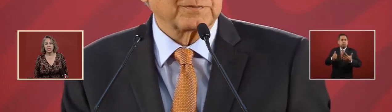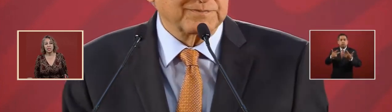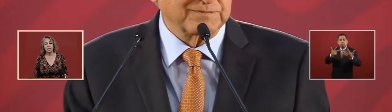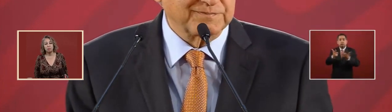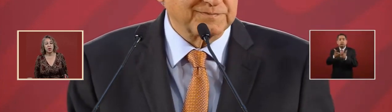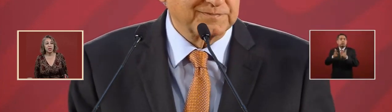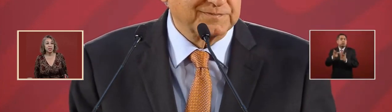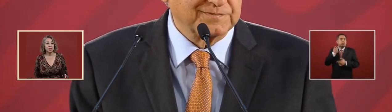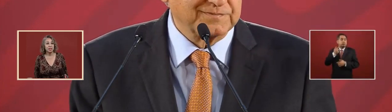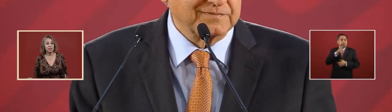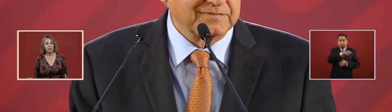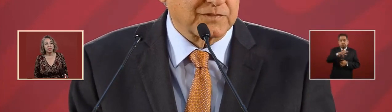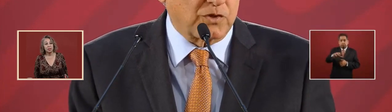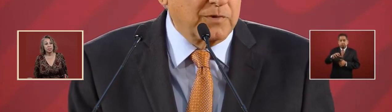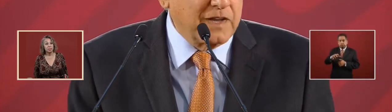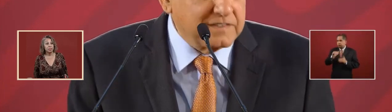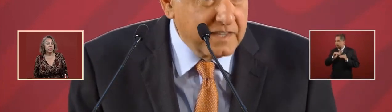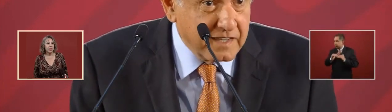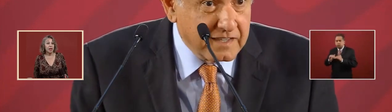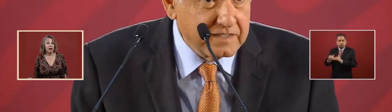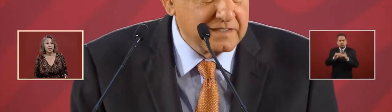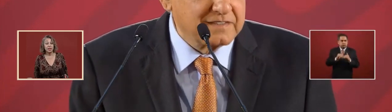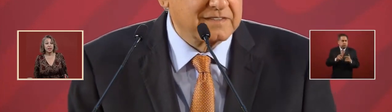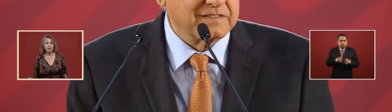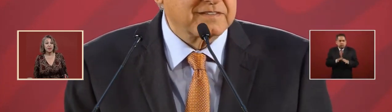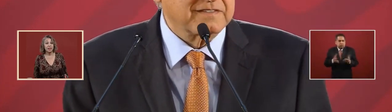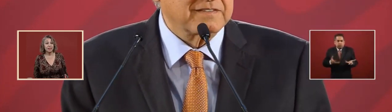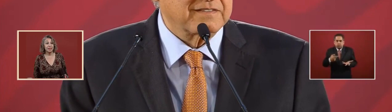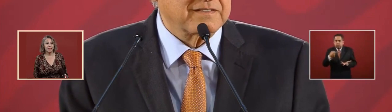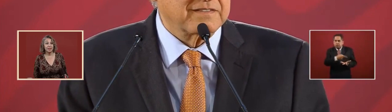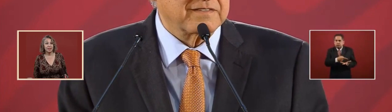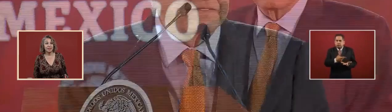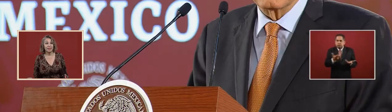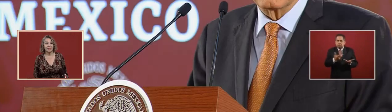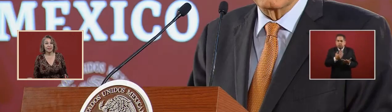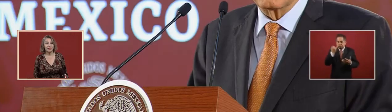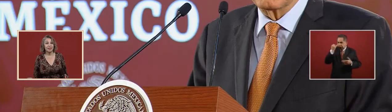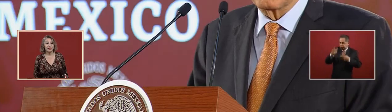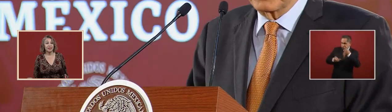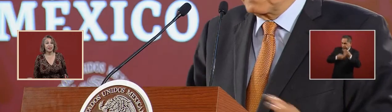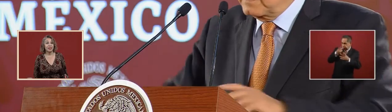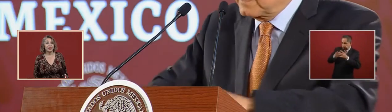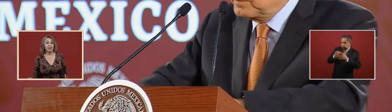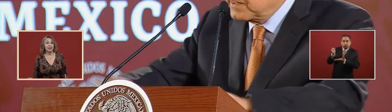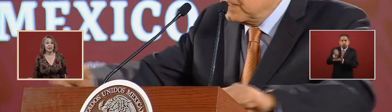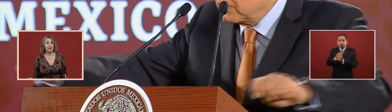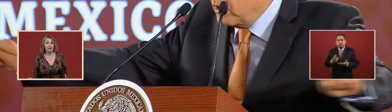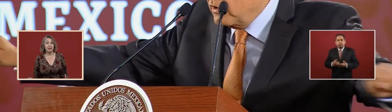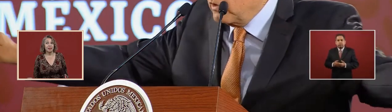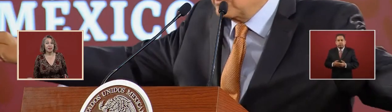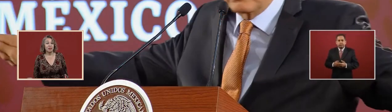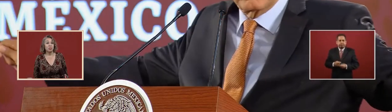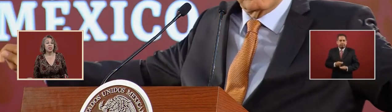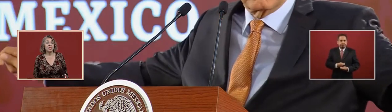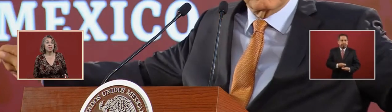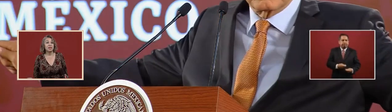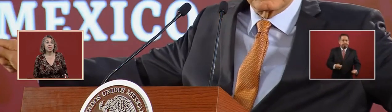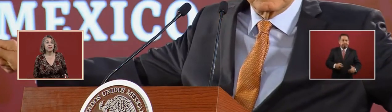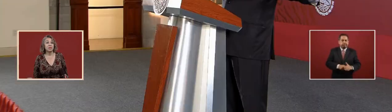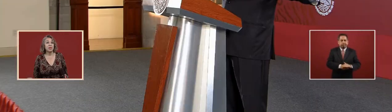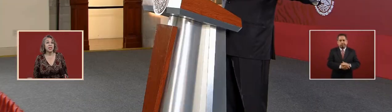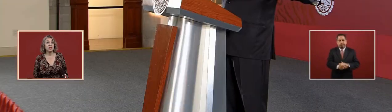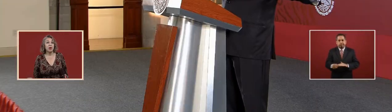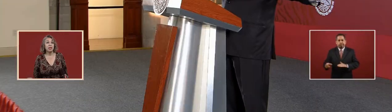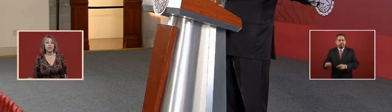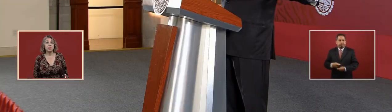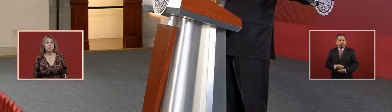With 6-8 parties. ¿Cómo le hacían? How did they do it? Pues se les repartía a todos. Well, they used to give